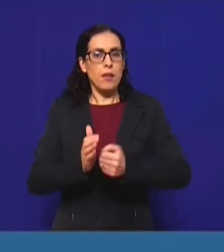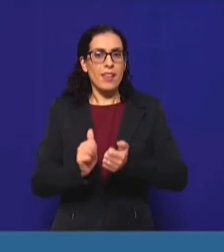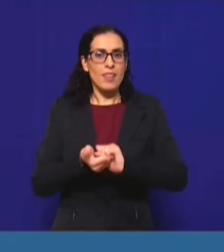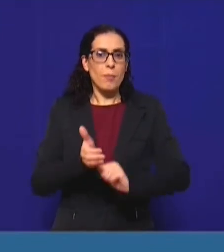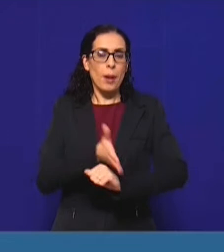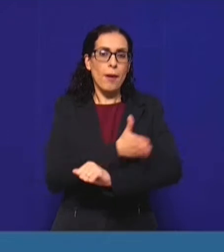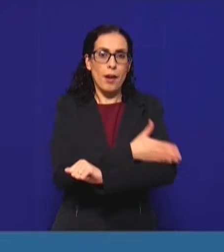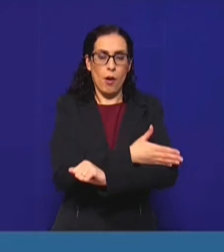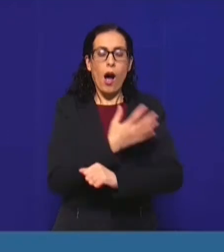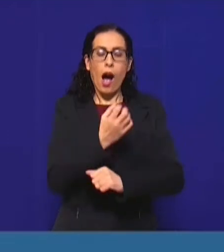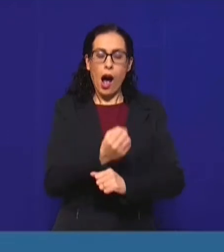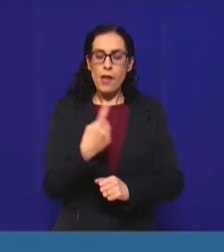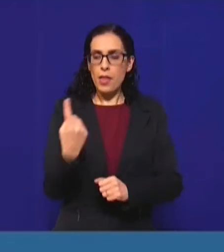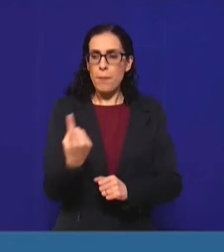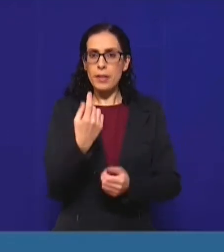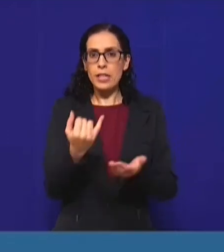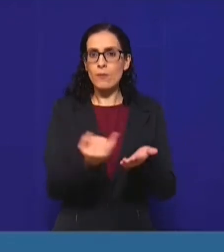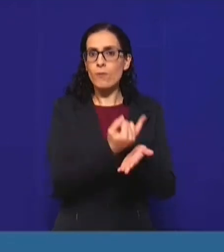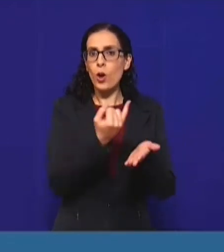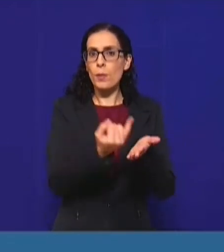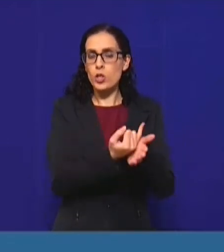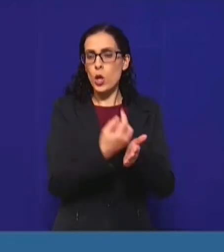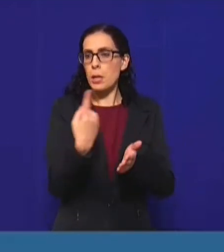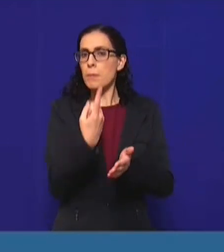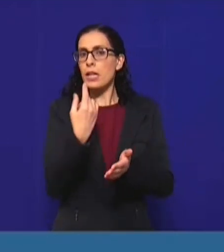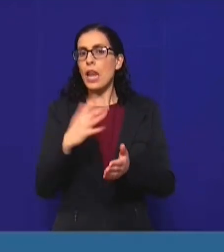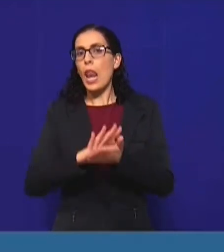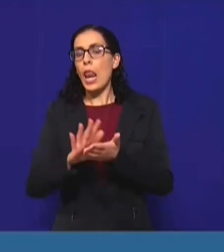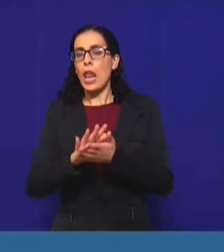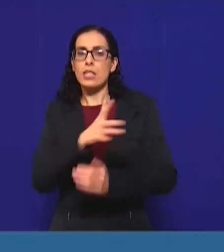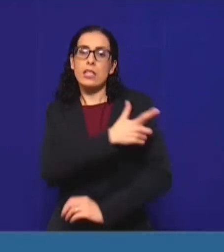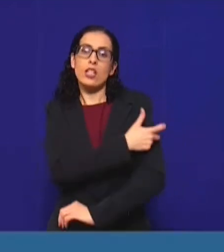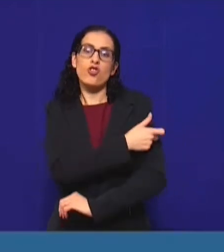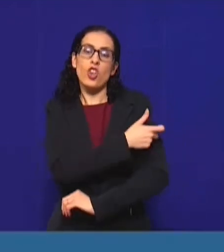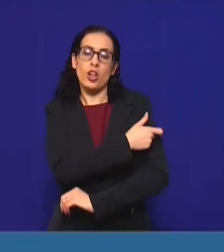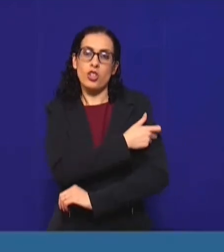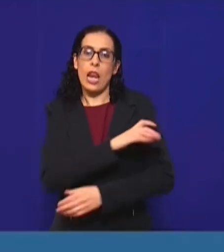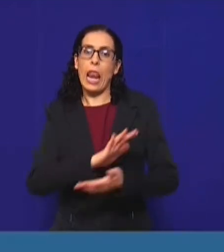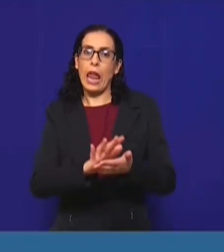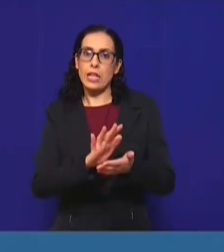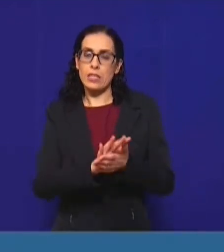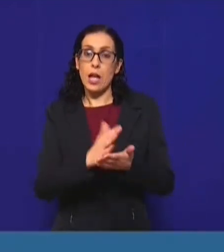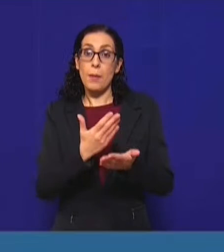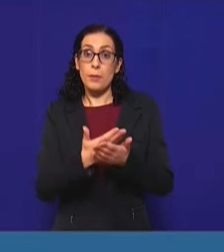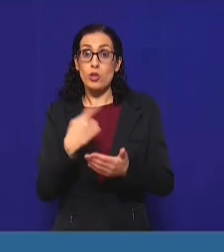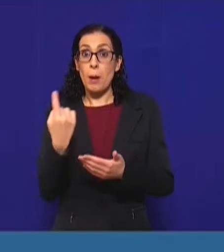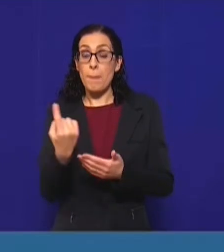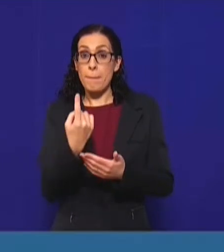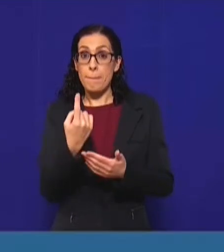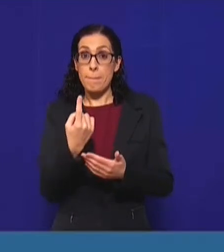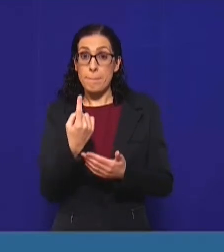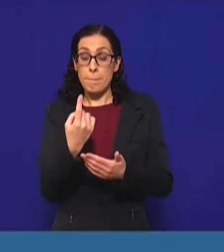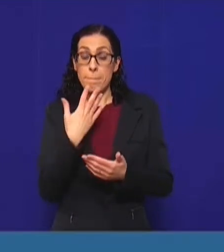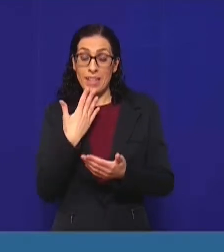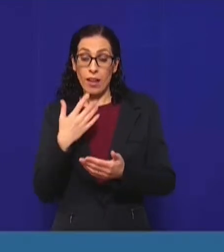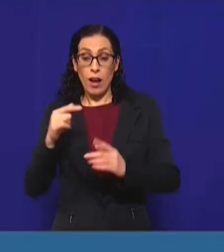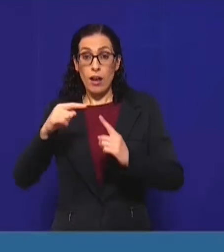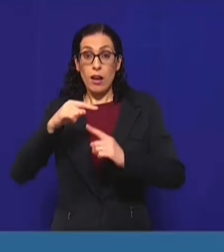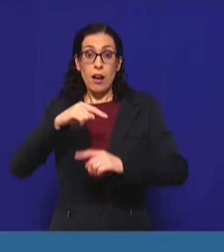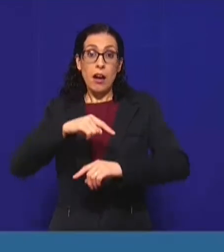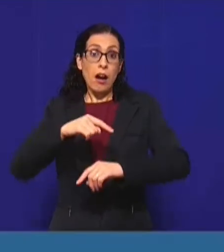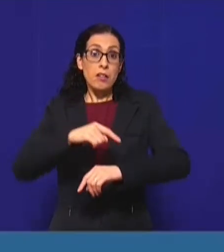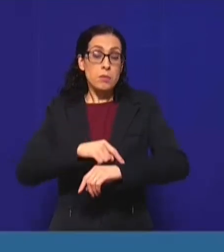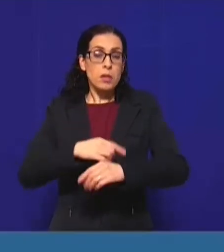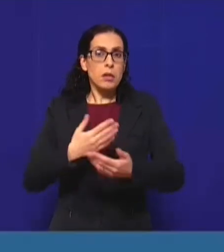li hemmhekk qed ikollna l-informazzjoni kollha ta' dawk il-persuni li diġà tlaqmu ħalli la darba naslu biex jibda jintuża l-vaccine